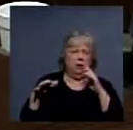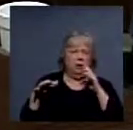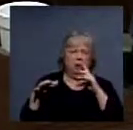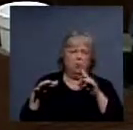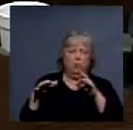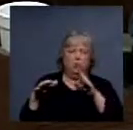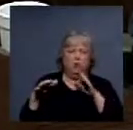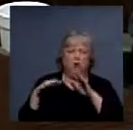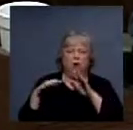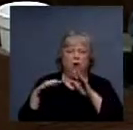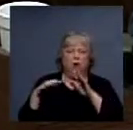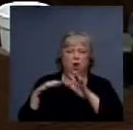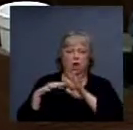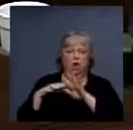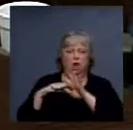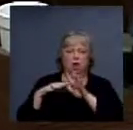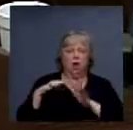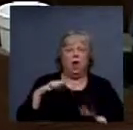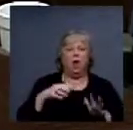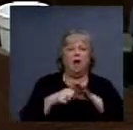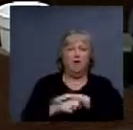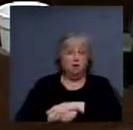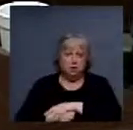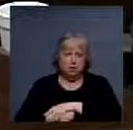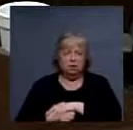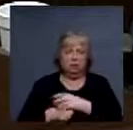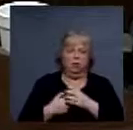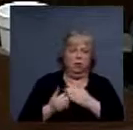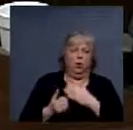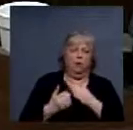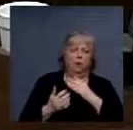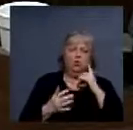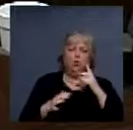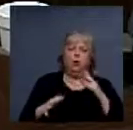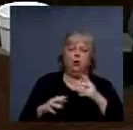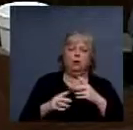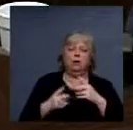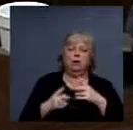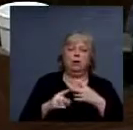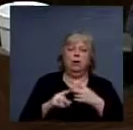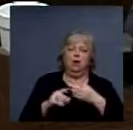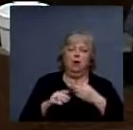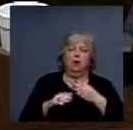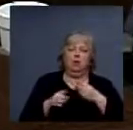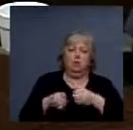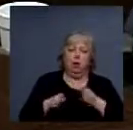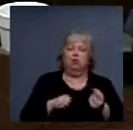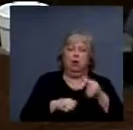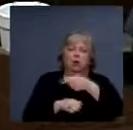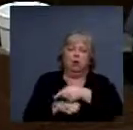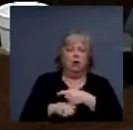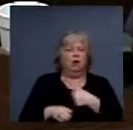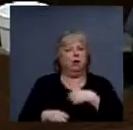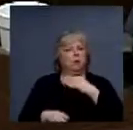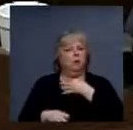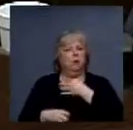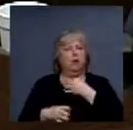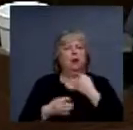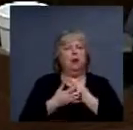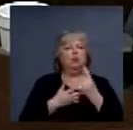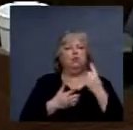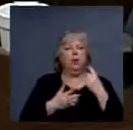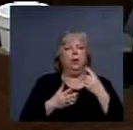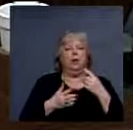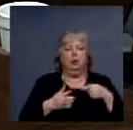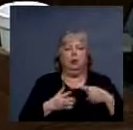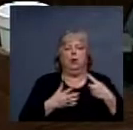overcome whatever might come from across the street? Because you mentioned also, which I got curious. I went out there at night last week after